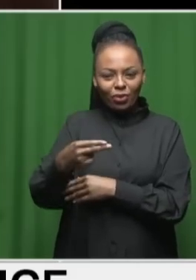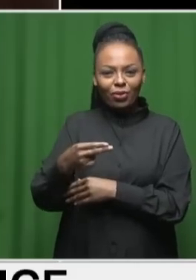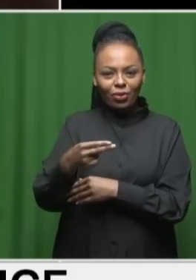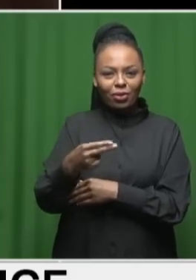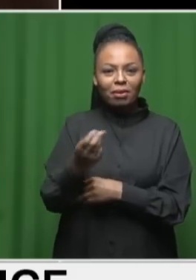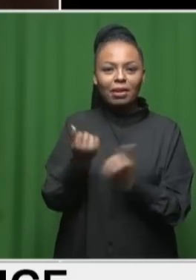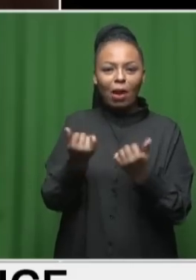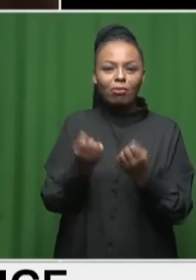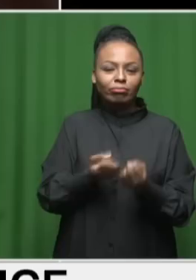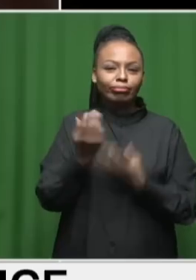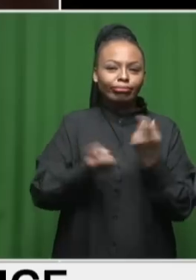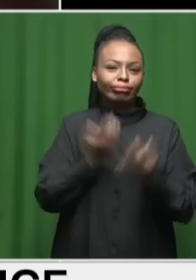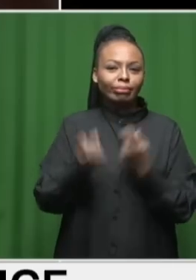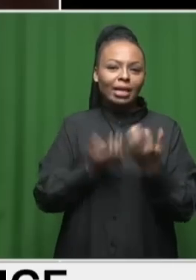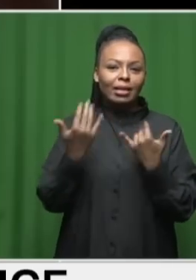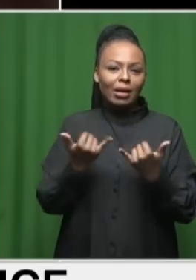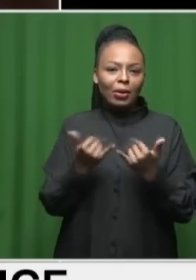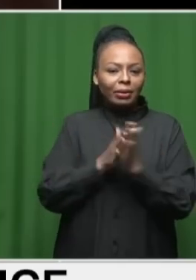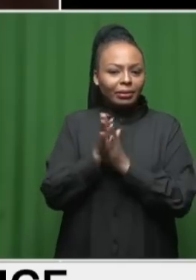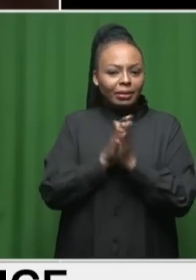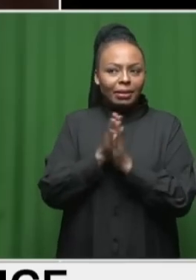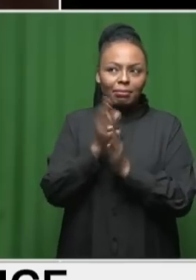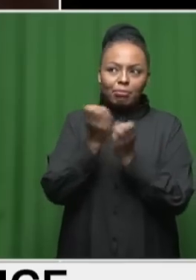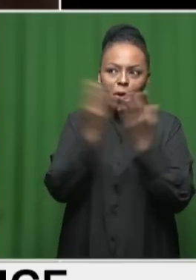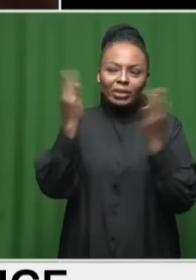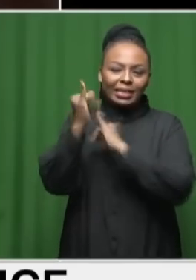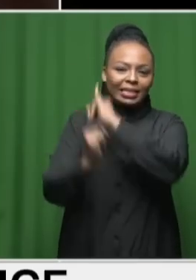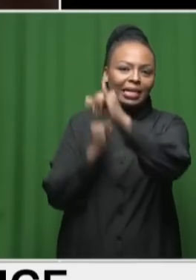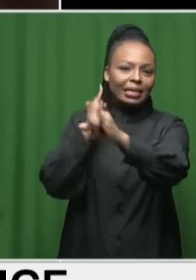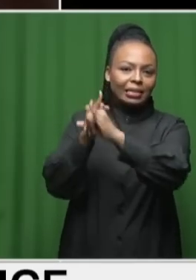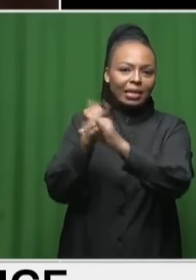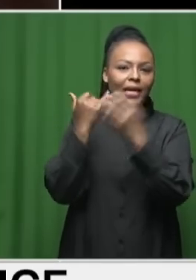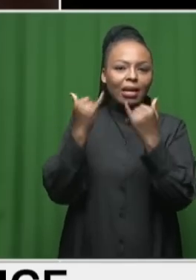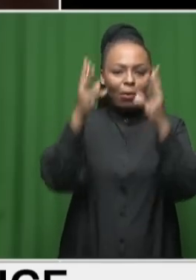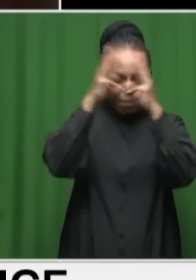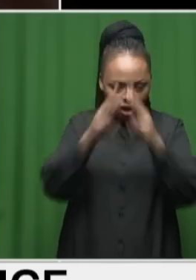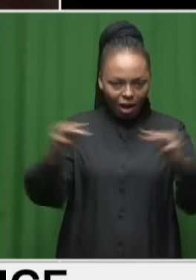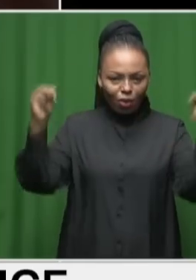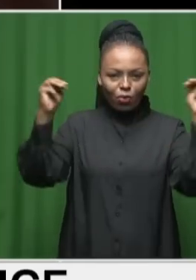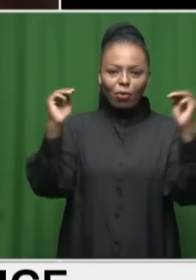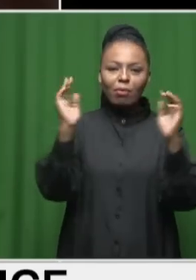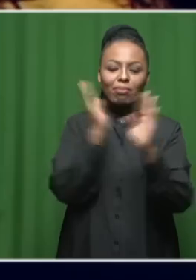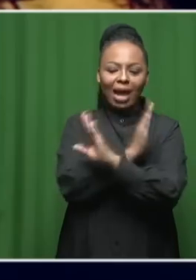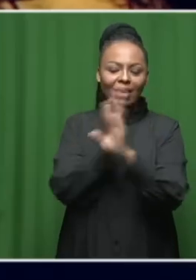expose of the profit-driven multinationals running the Mangaung private